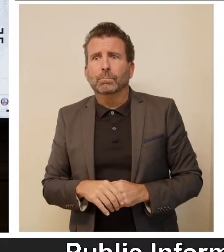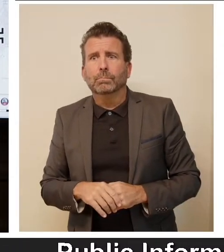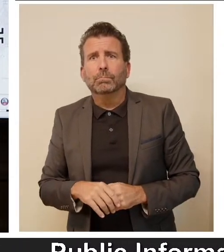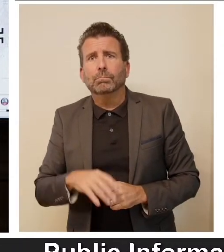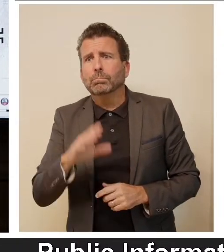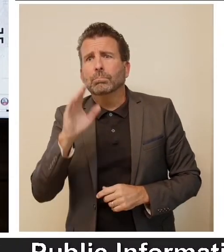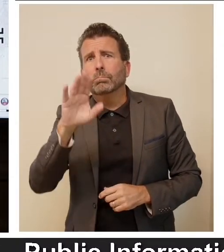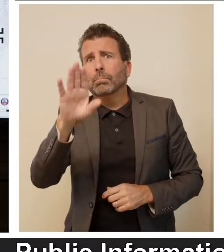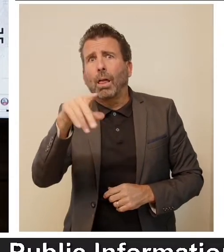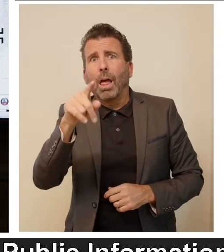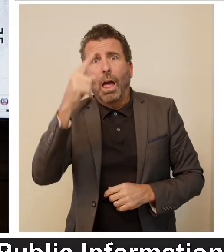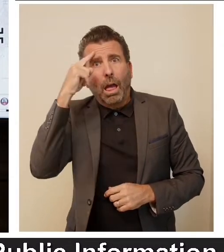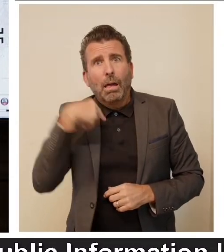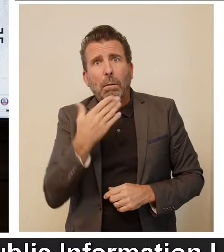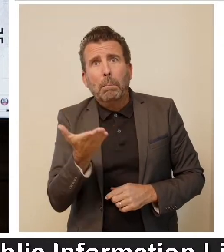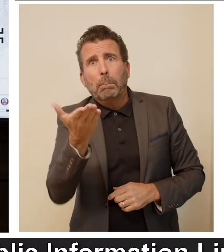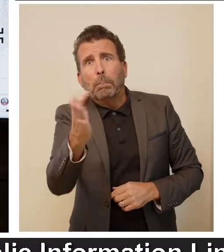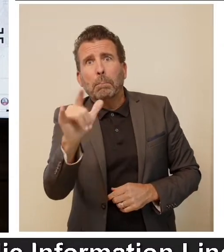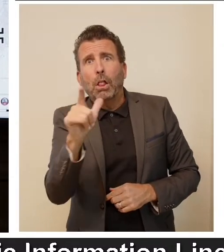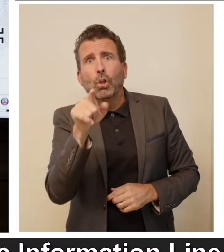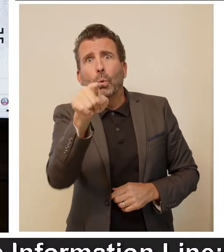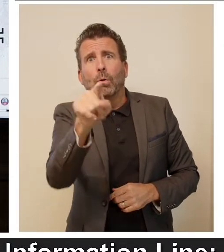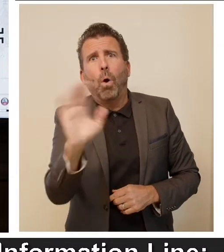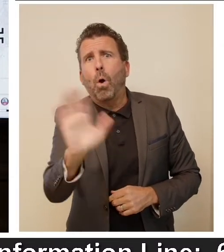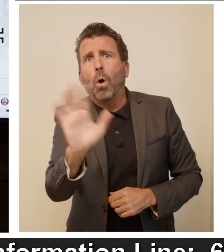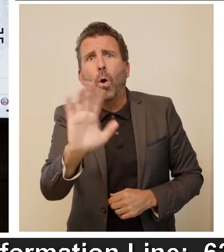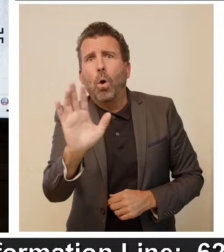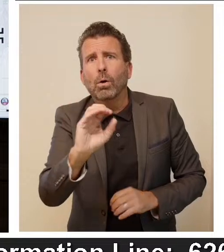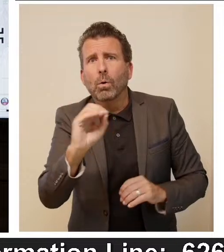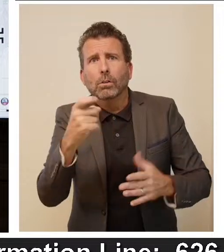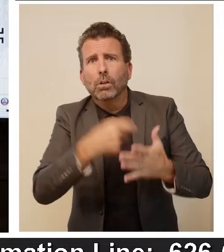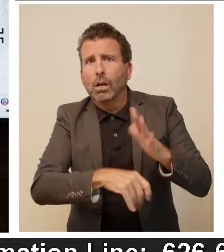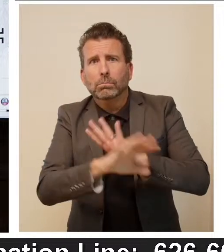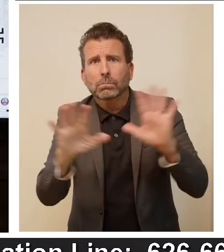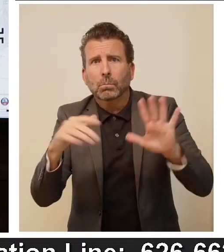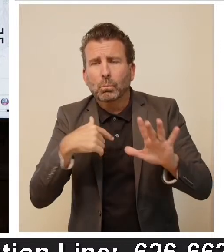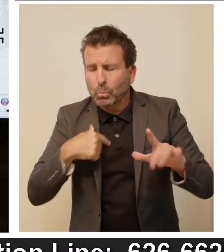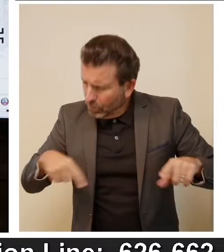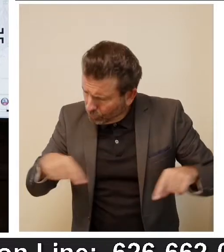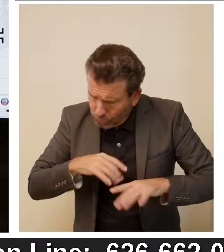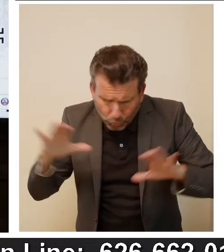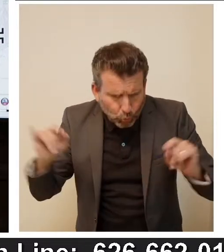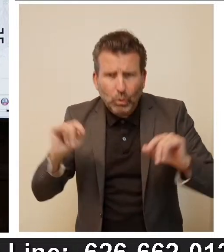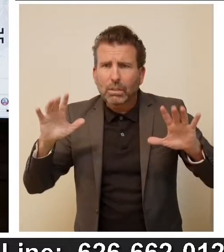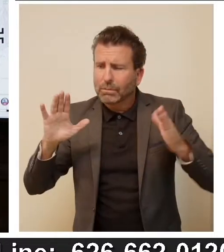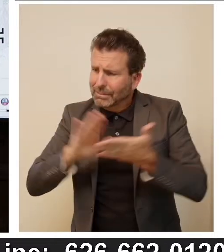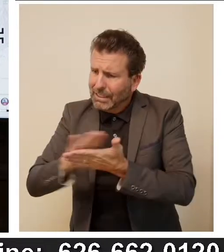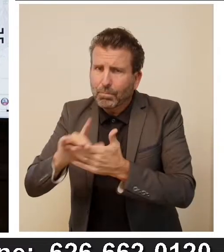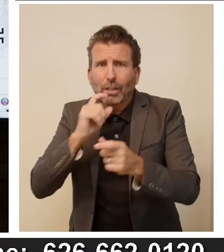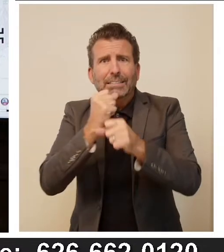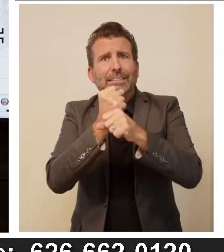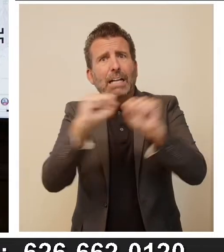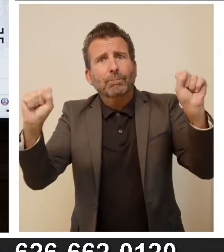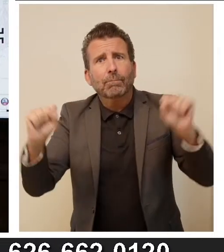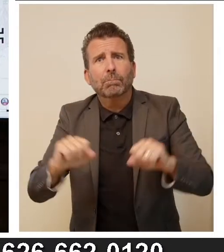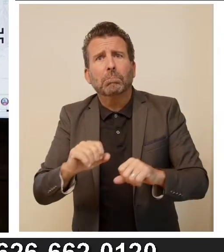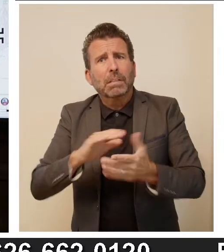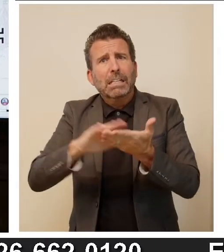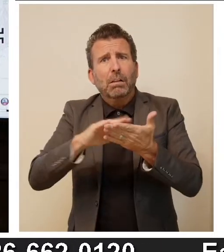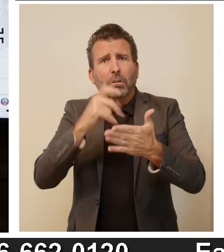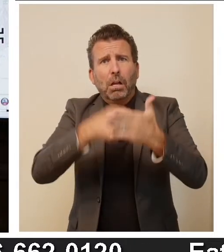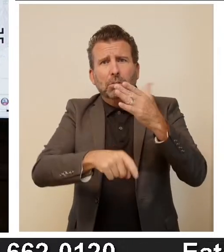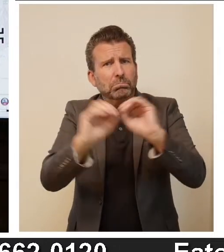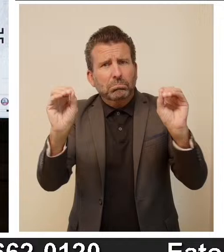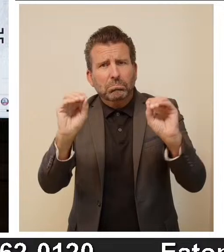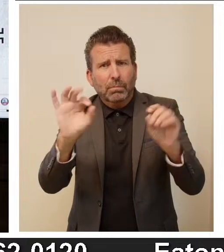Each property with damaged or destroyed structures must be inspected, and household hazardous waste removed before any other